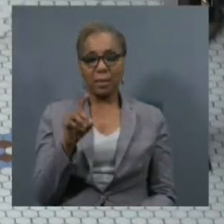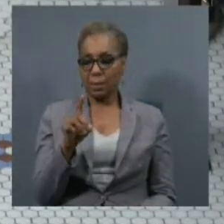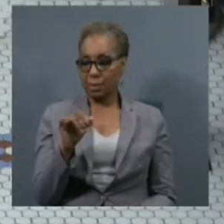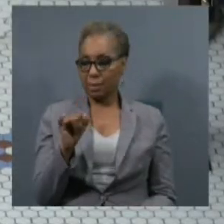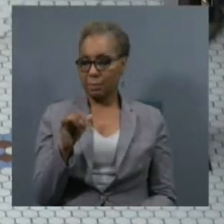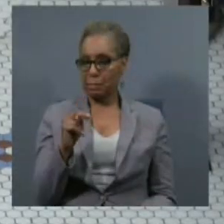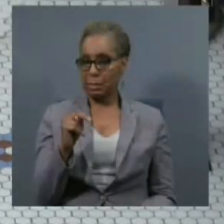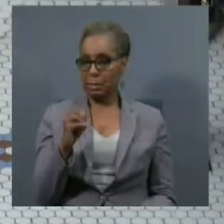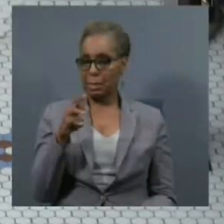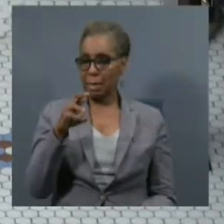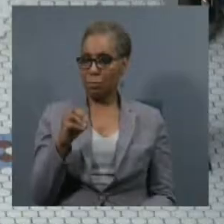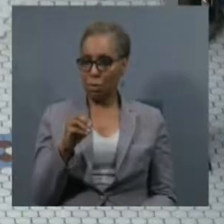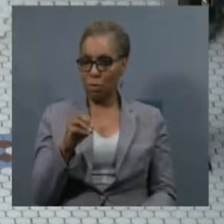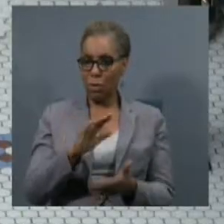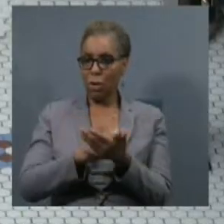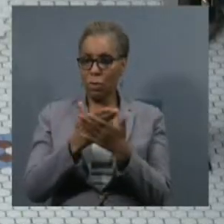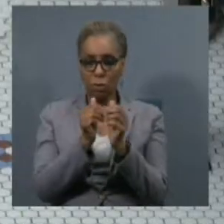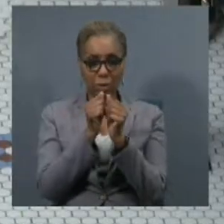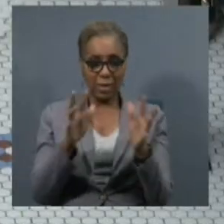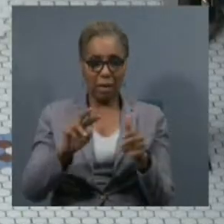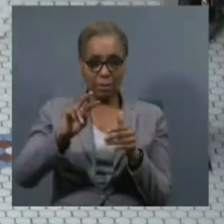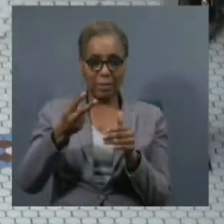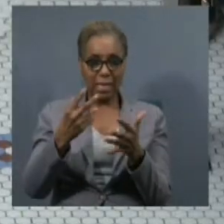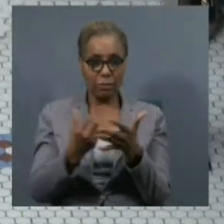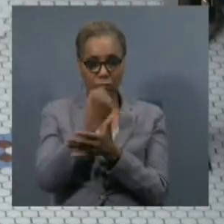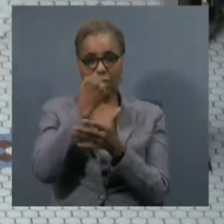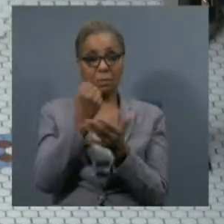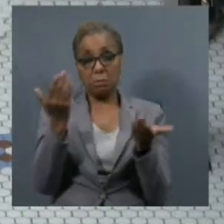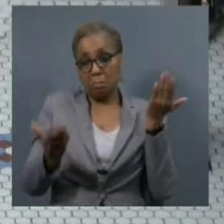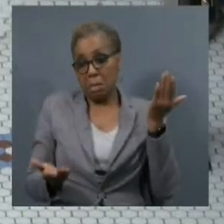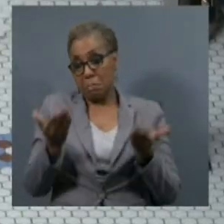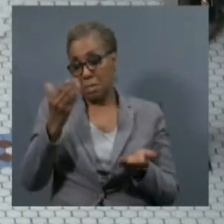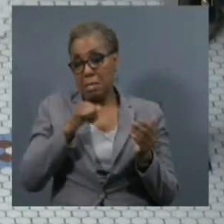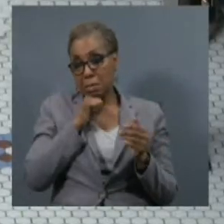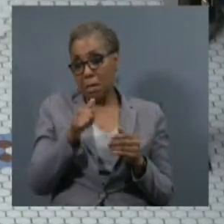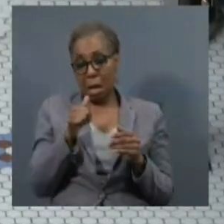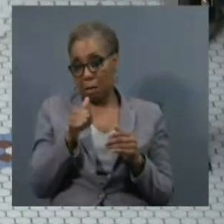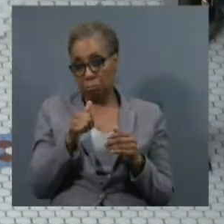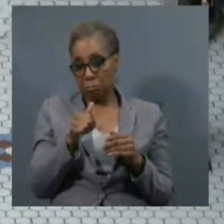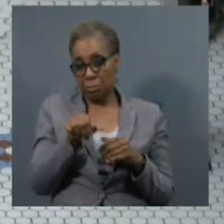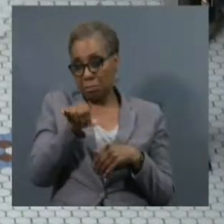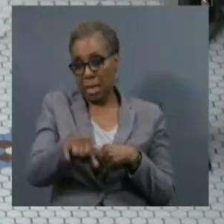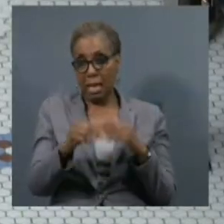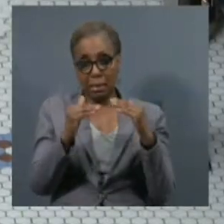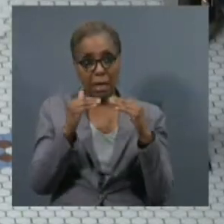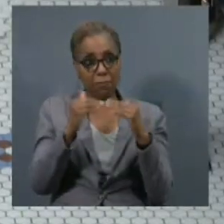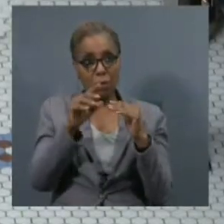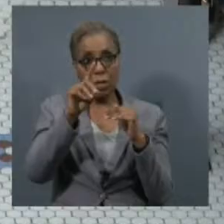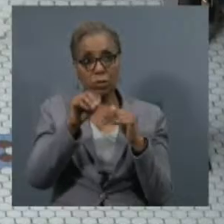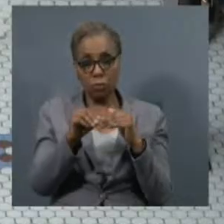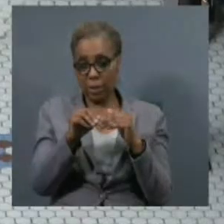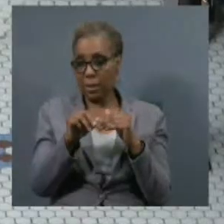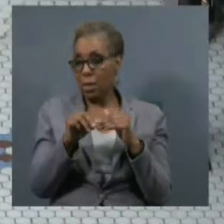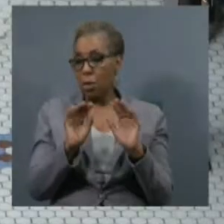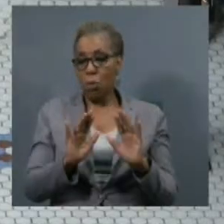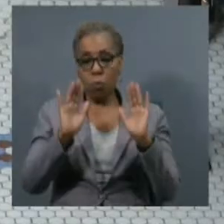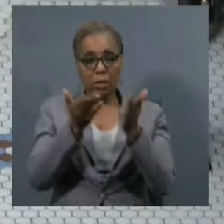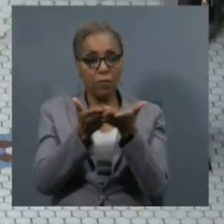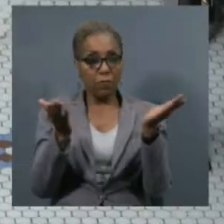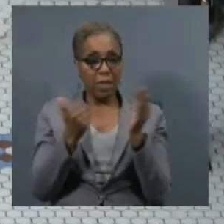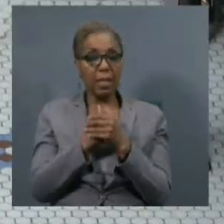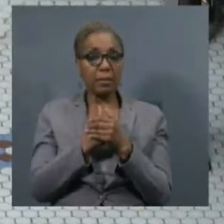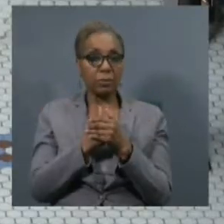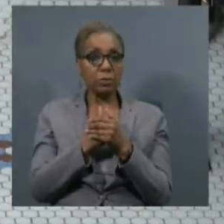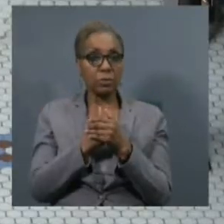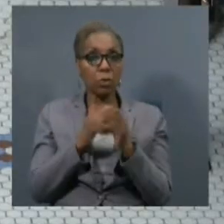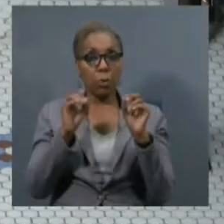who, without the second chance, might not have been at the level that he is now, doing some really wonderful things.